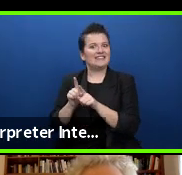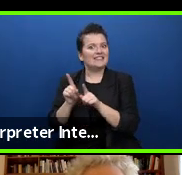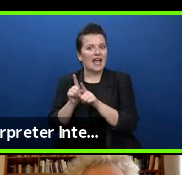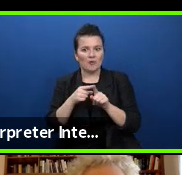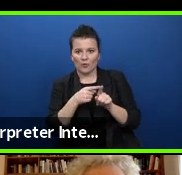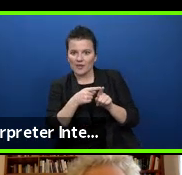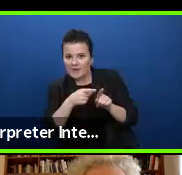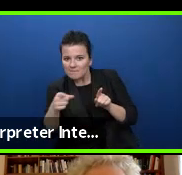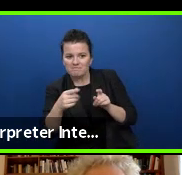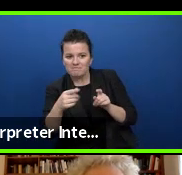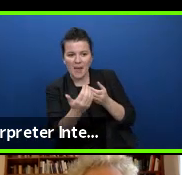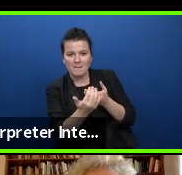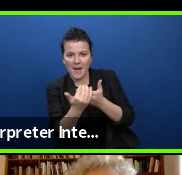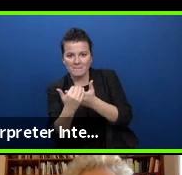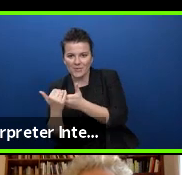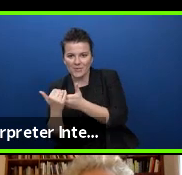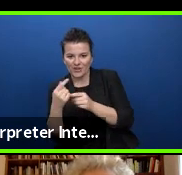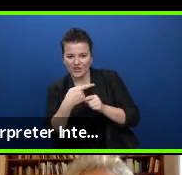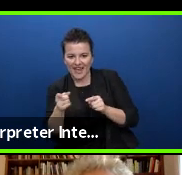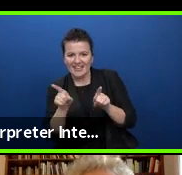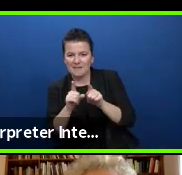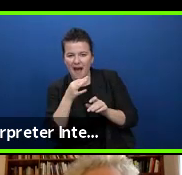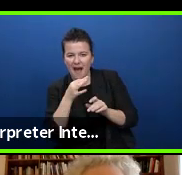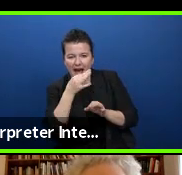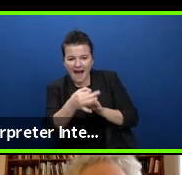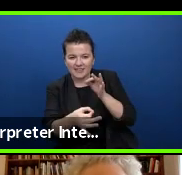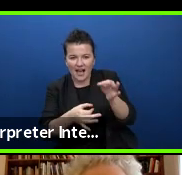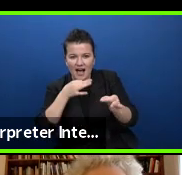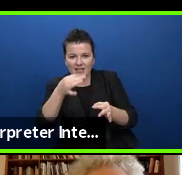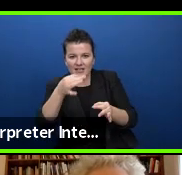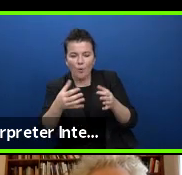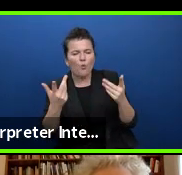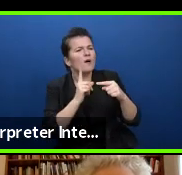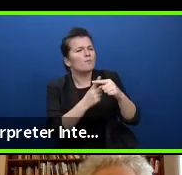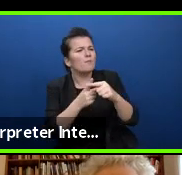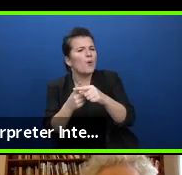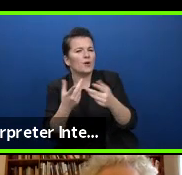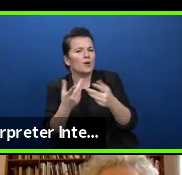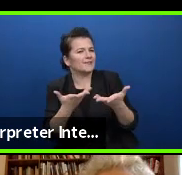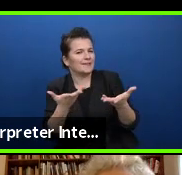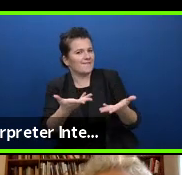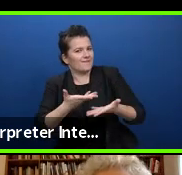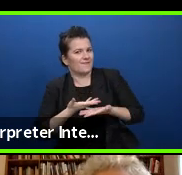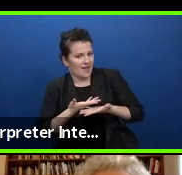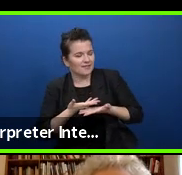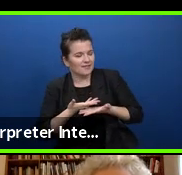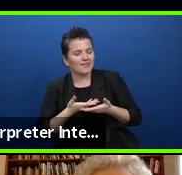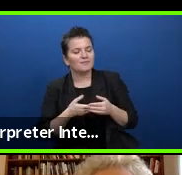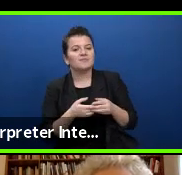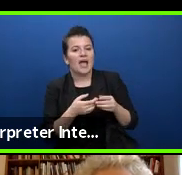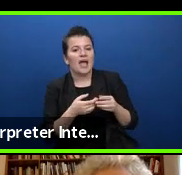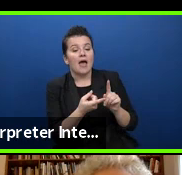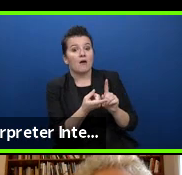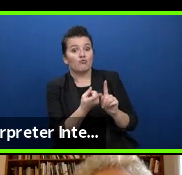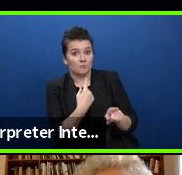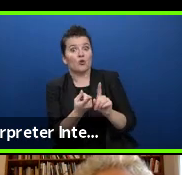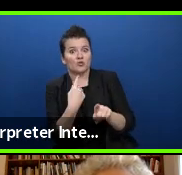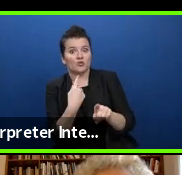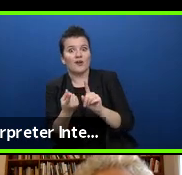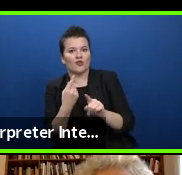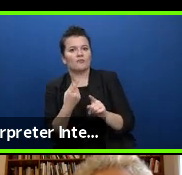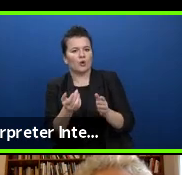same question, and it's still, we still need to process all the answers, but there are like incredible number of very interesting